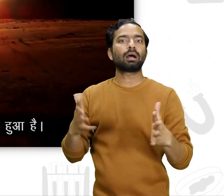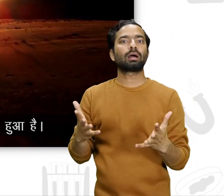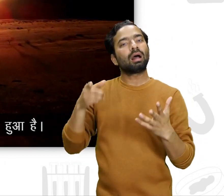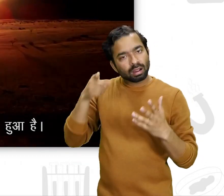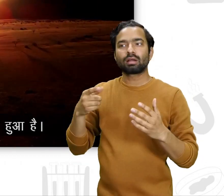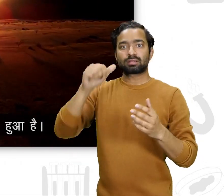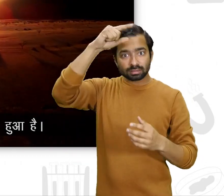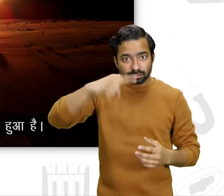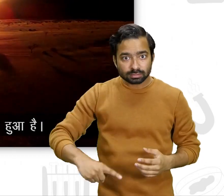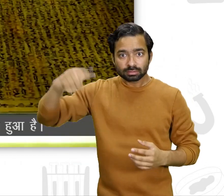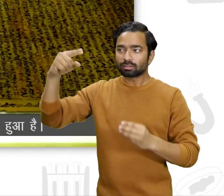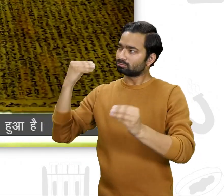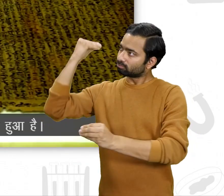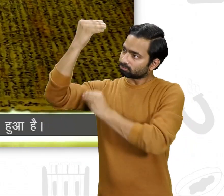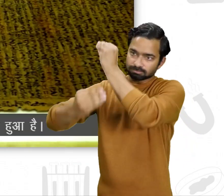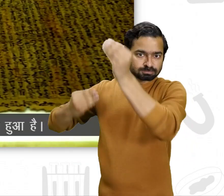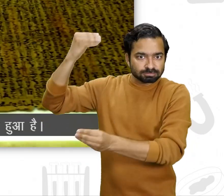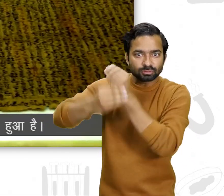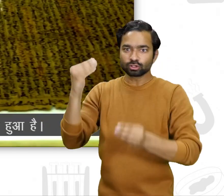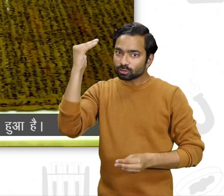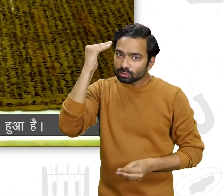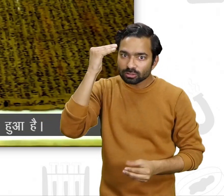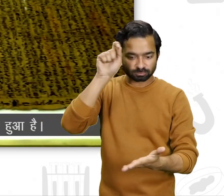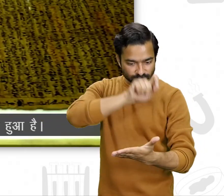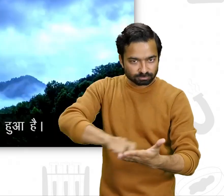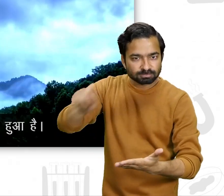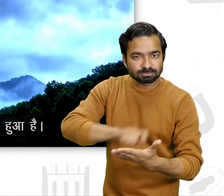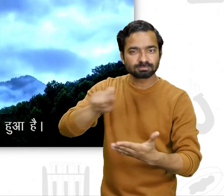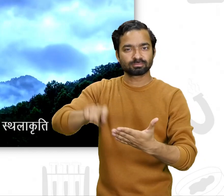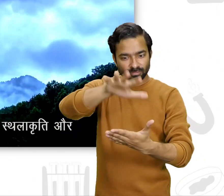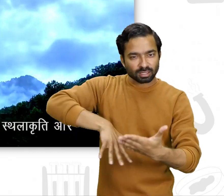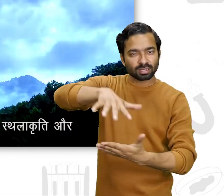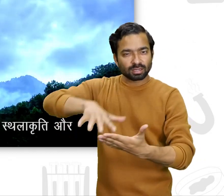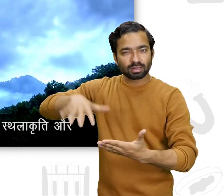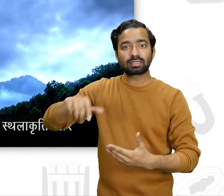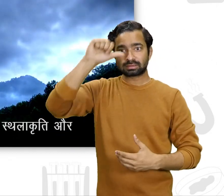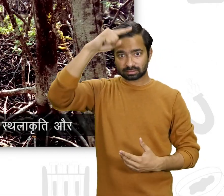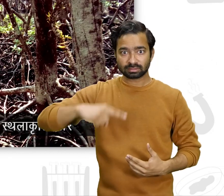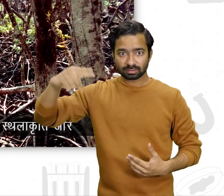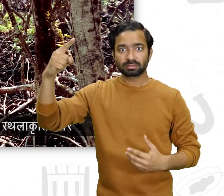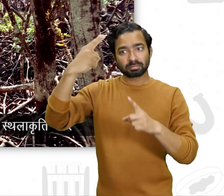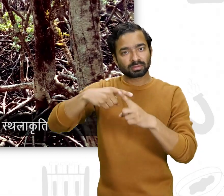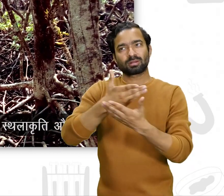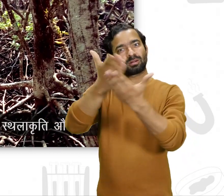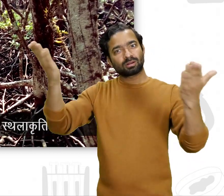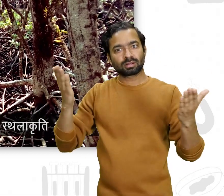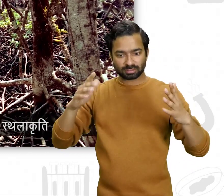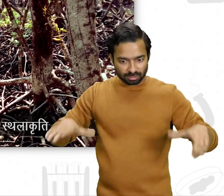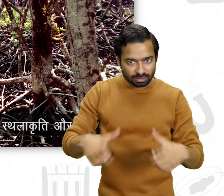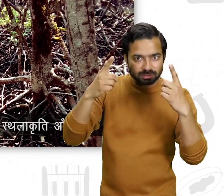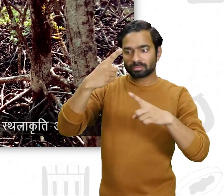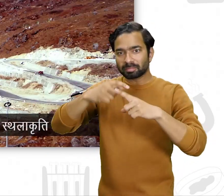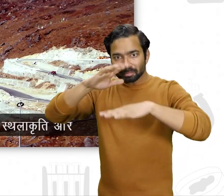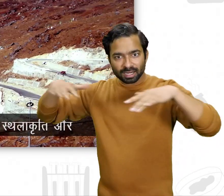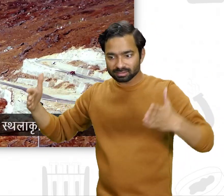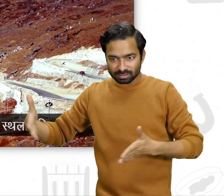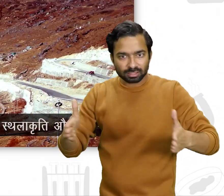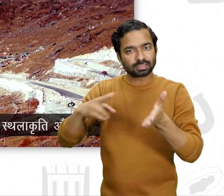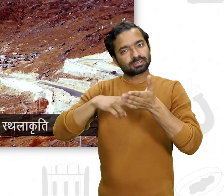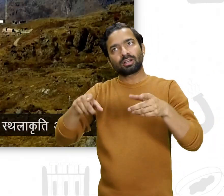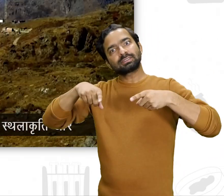areas of the country, along with associated traditional knowledge. India, with unique diverse